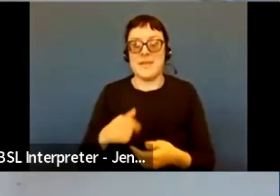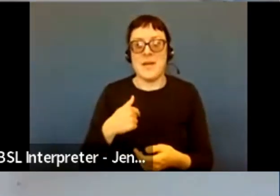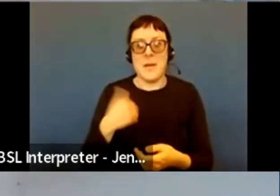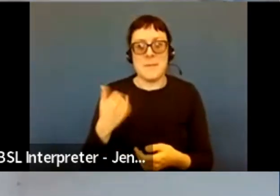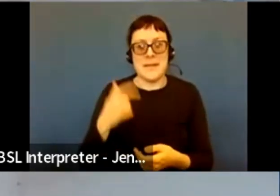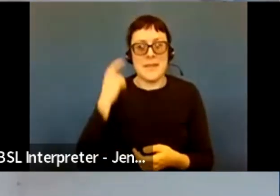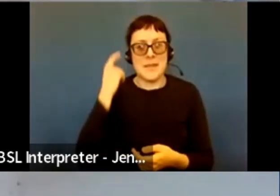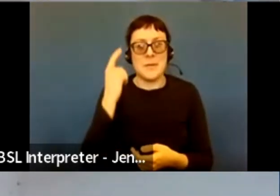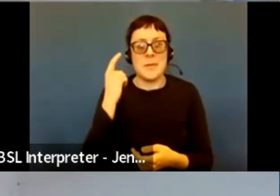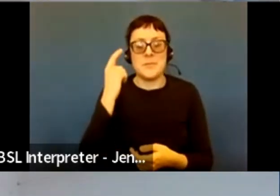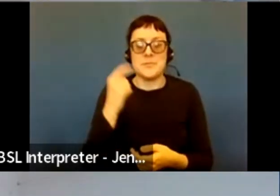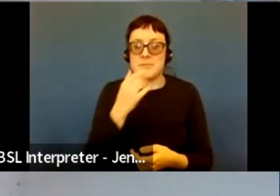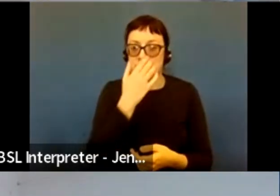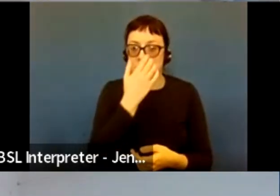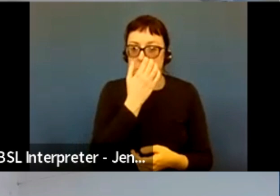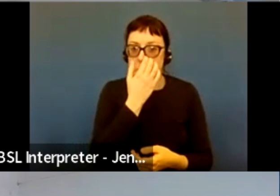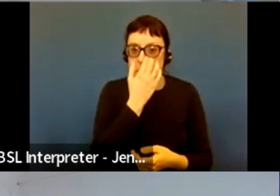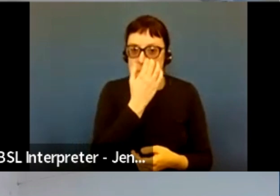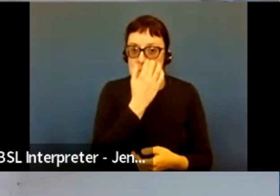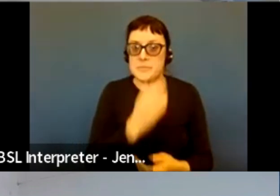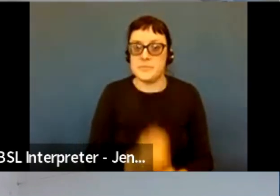thinking about